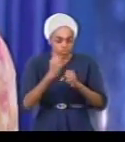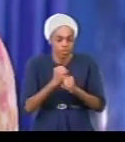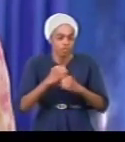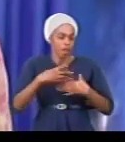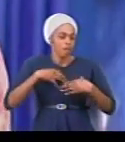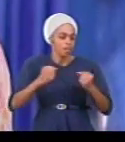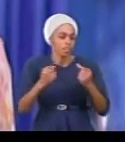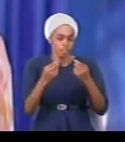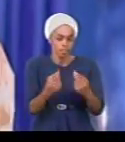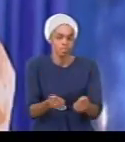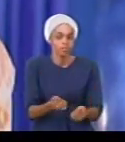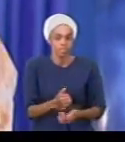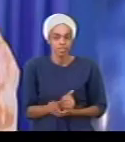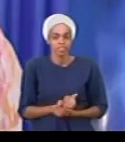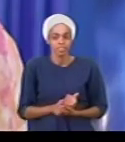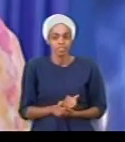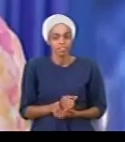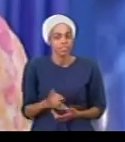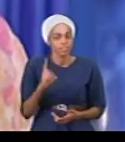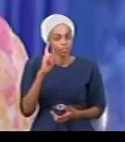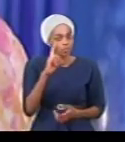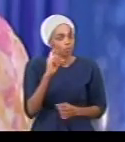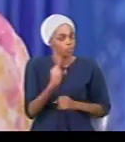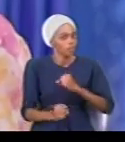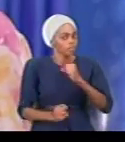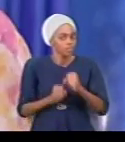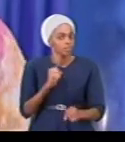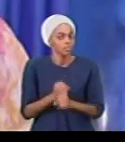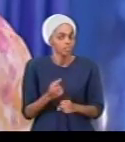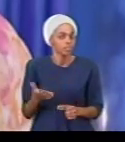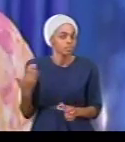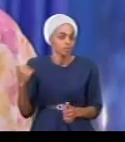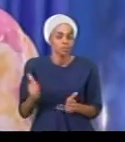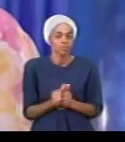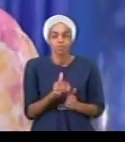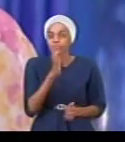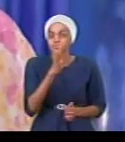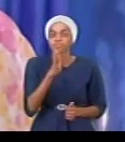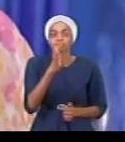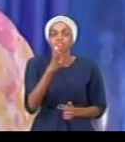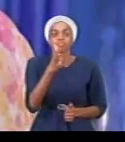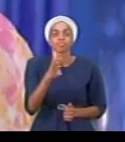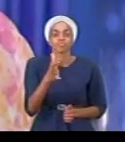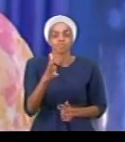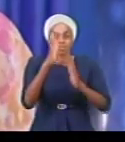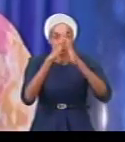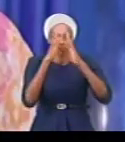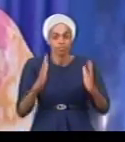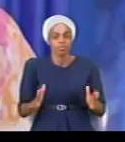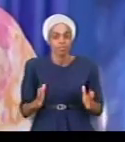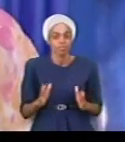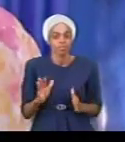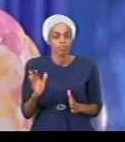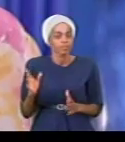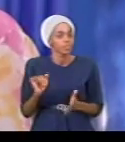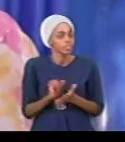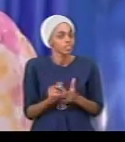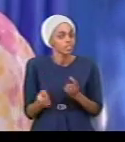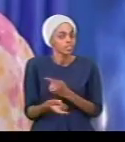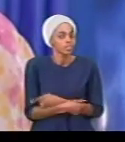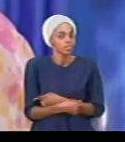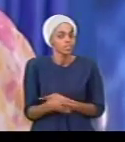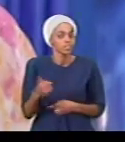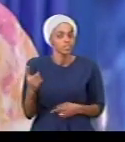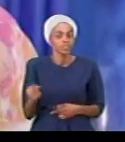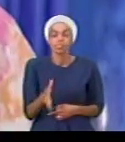grandma, my mom, grandma's house. That day, my mom and my grandma was fighting. I was just trying to settle the fight.